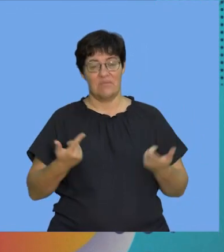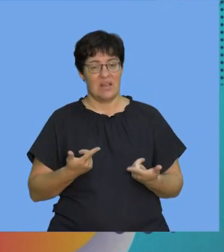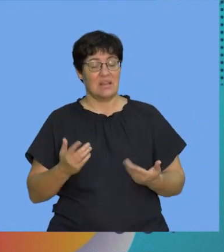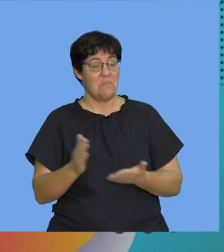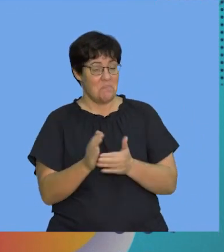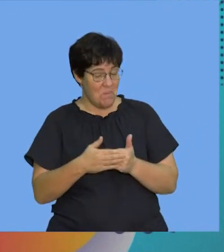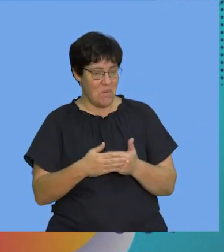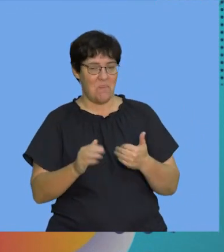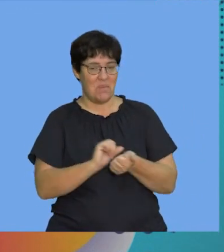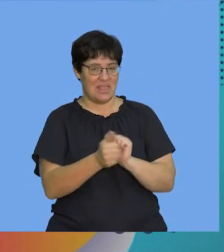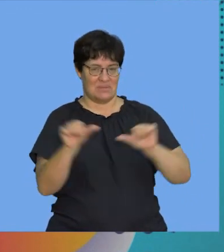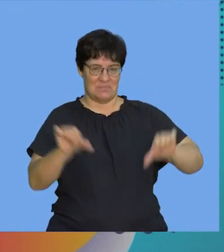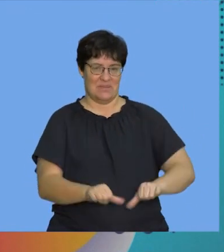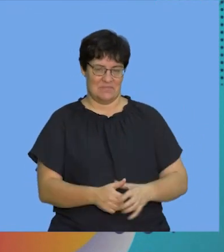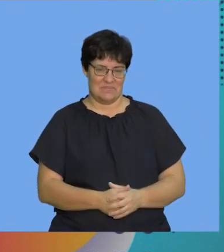maths.